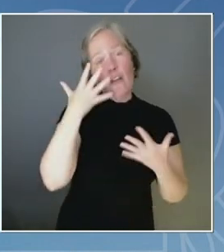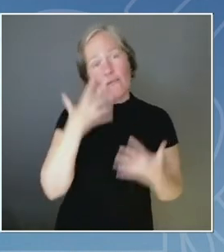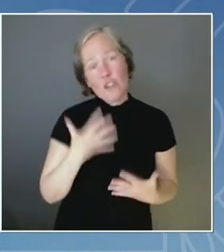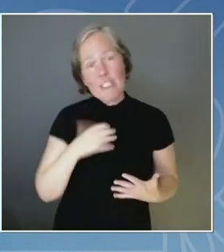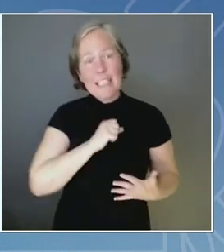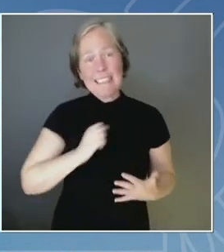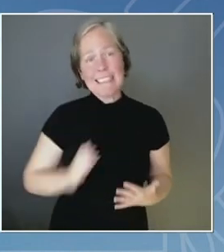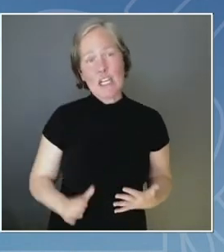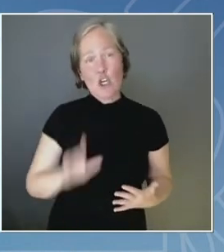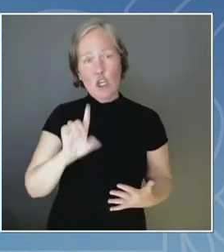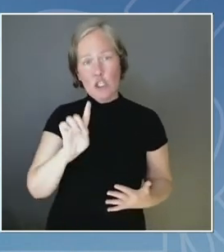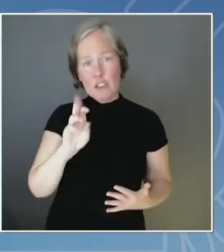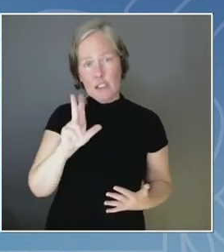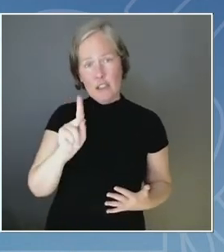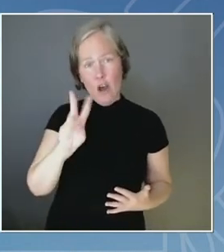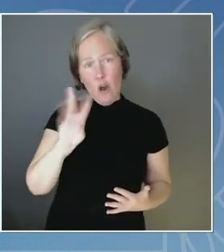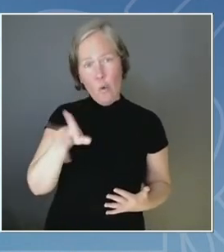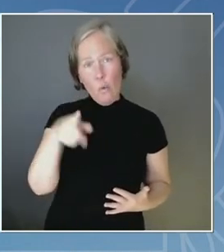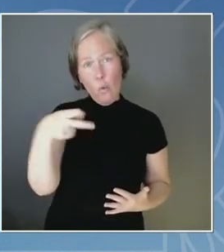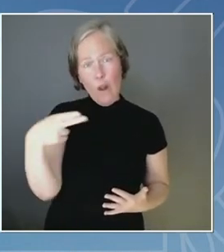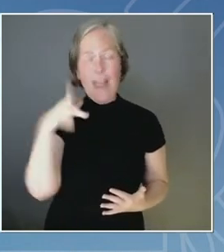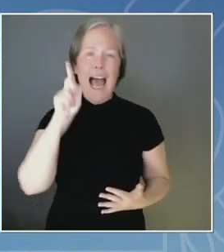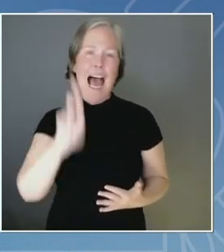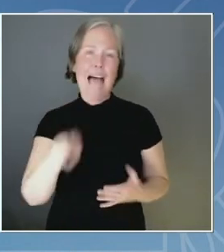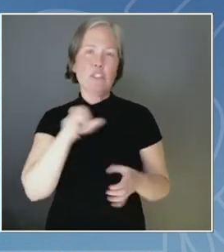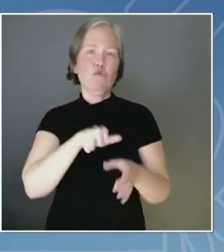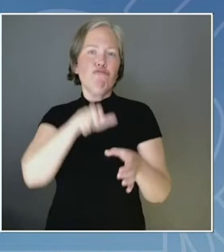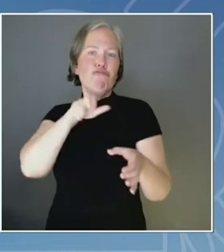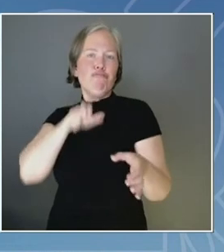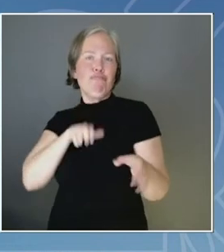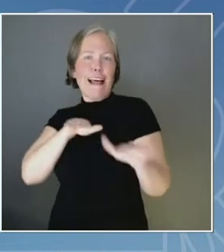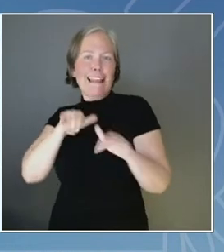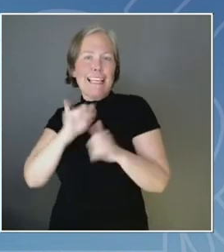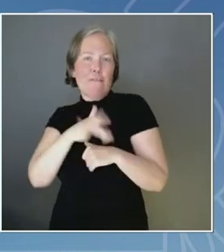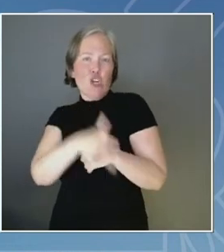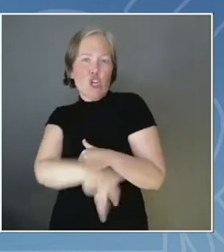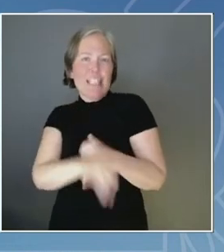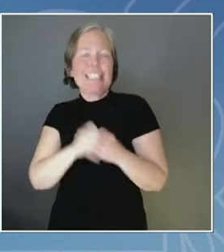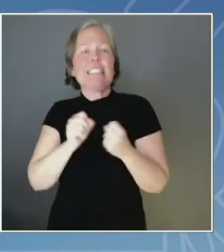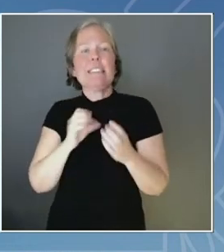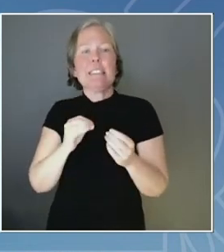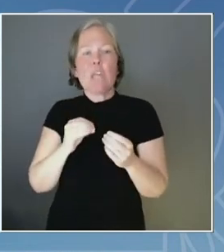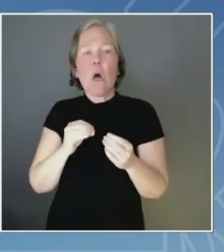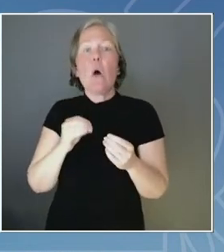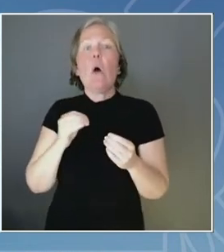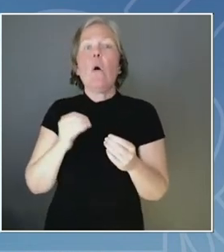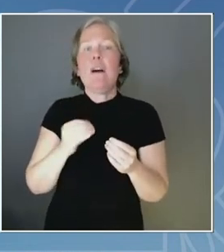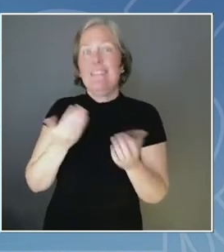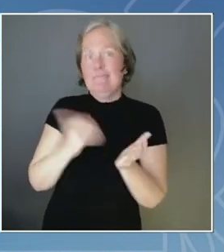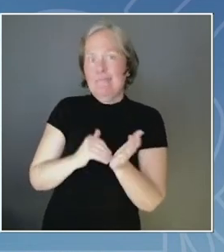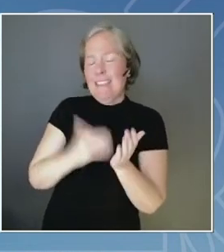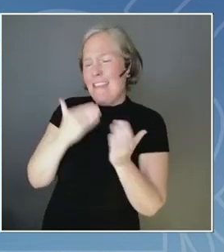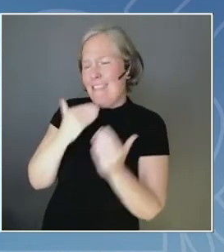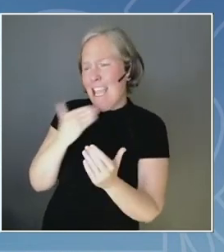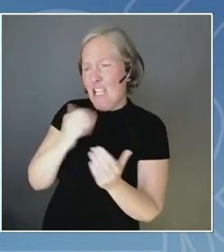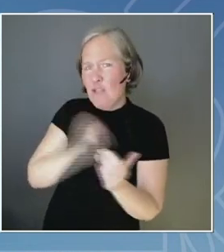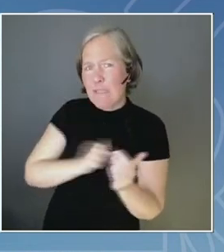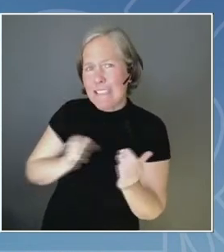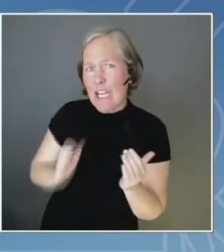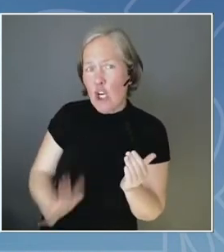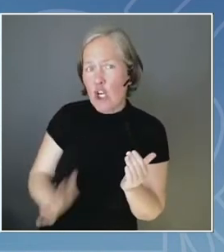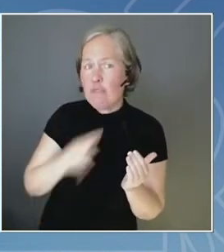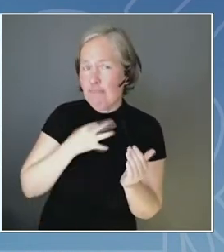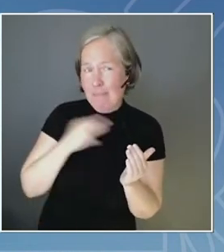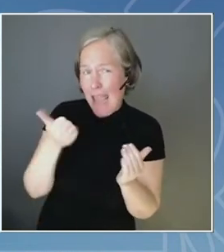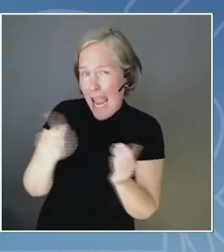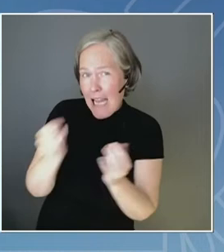early. So I just wanted to give her again the opportunity to thank you, Senator, and see if you had any parting words